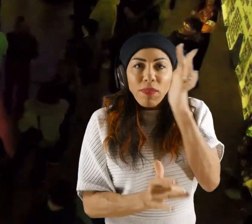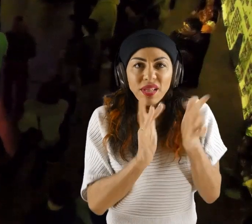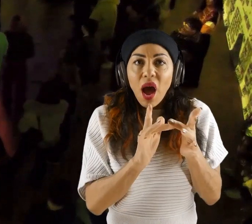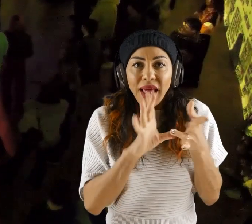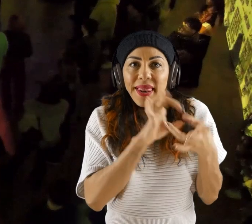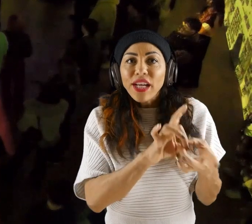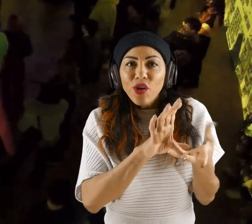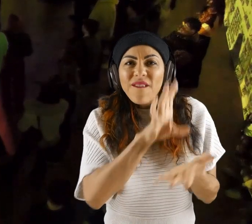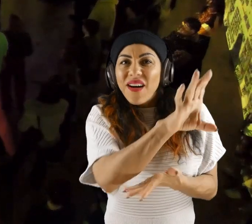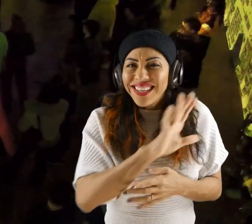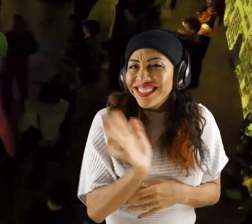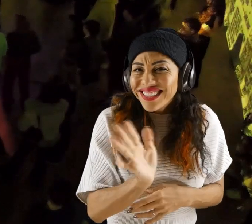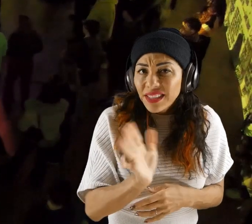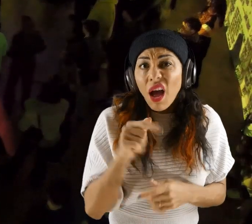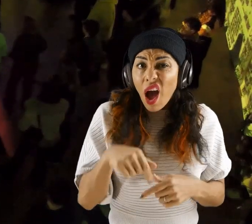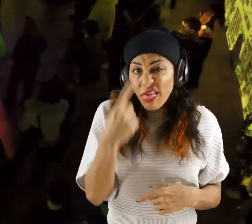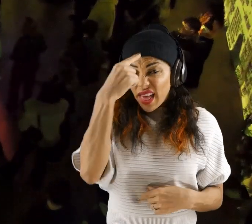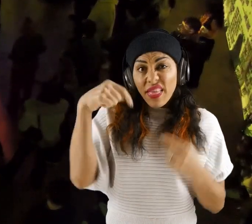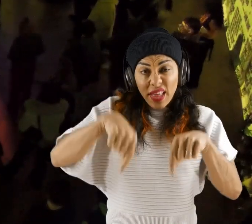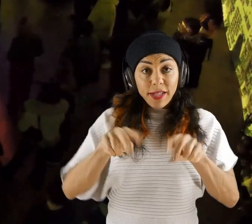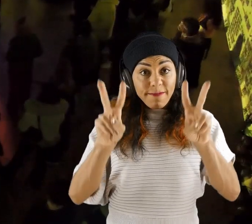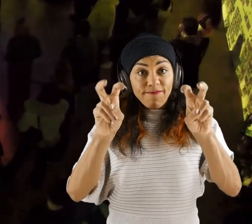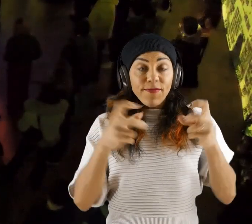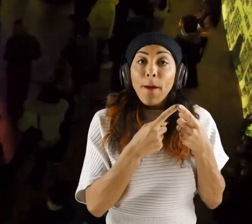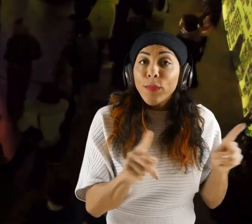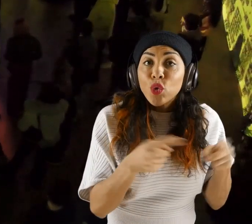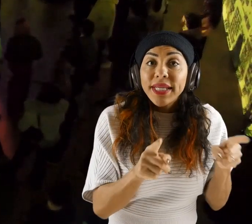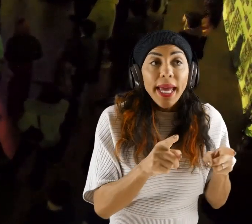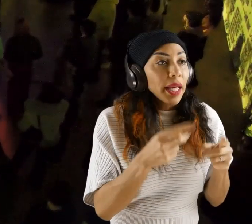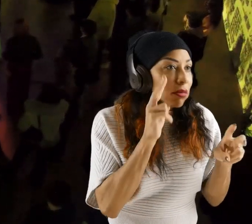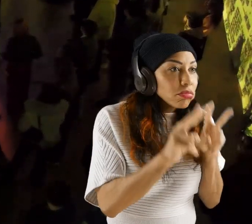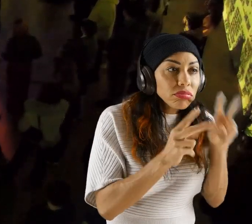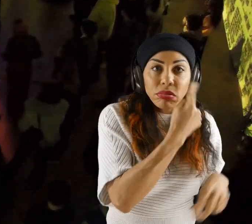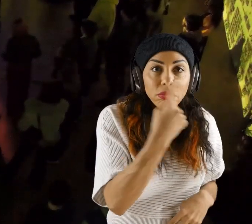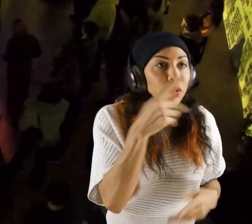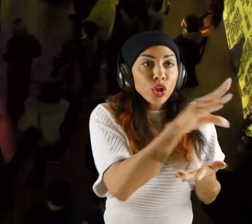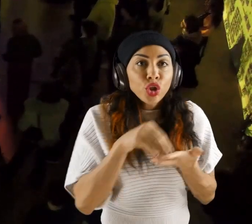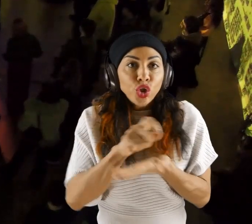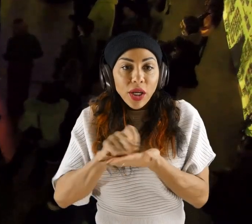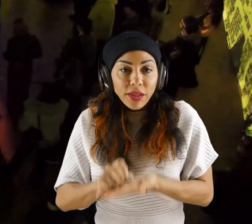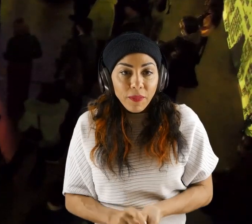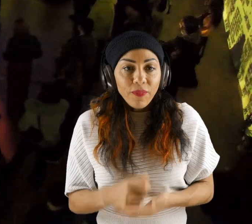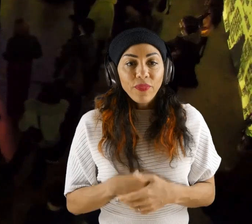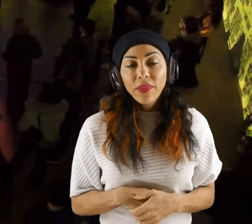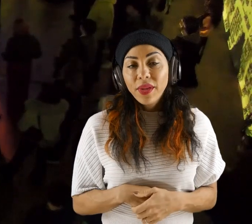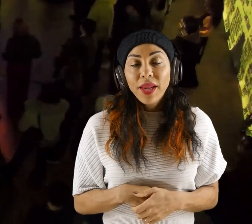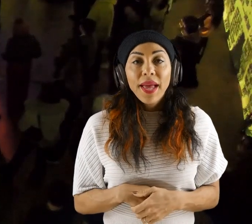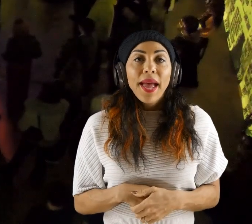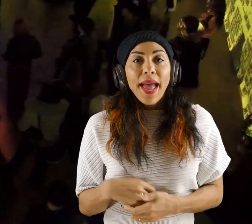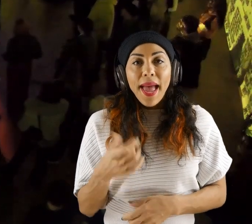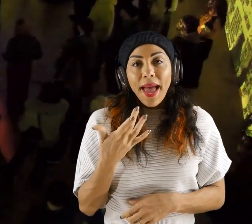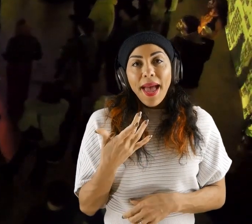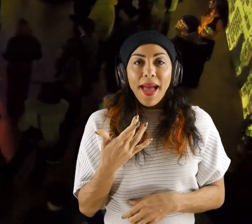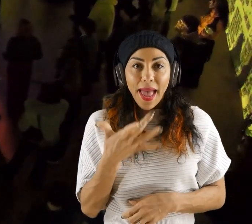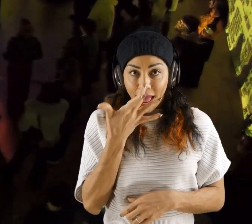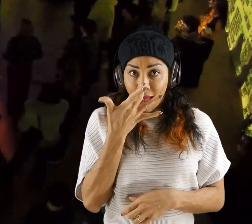this is music journalism. I'll point out this one. Imposter syndrome is a feature, not a bug. This feels weird. Again, I'm in